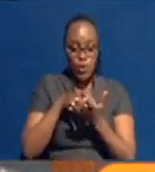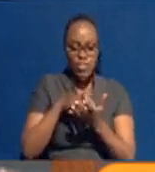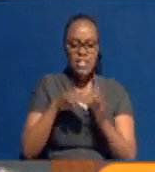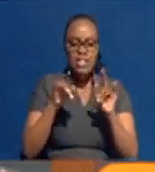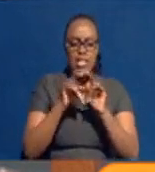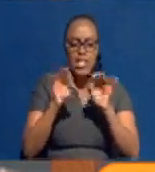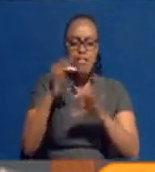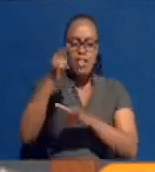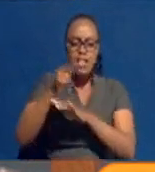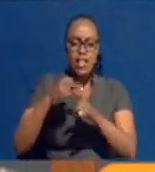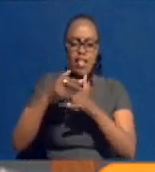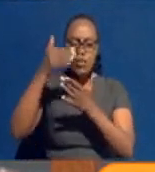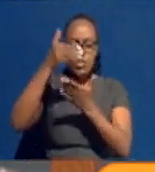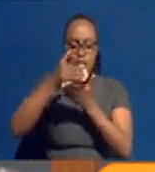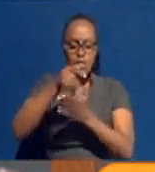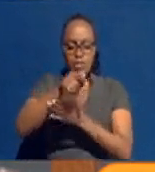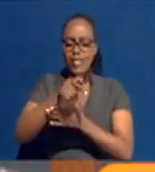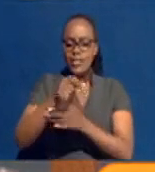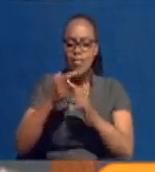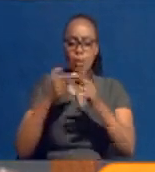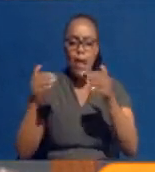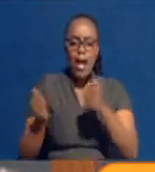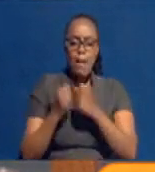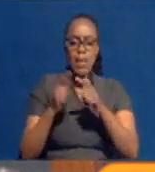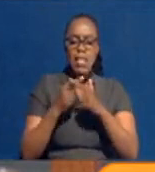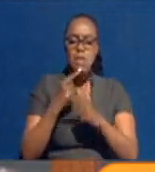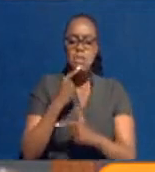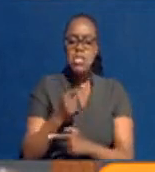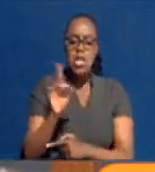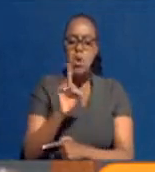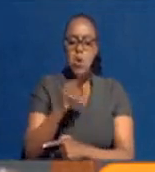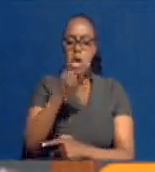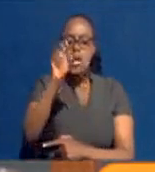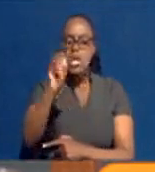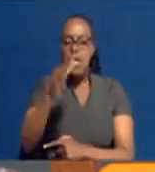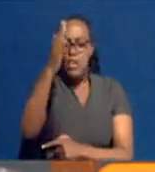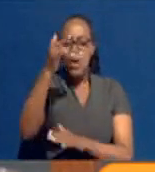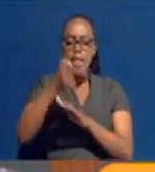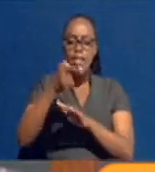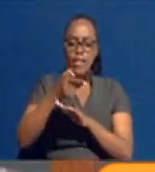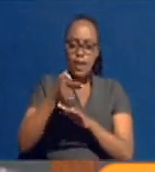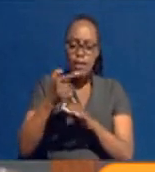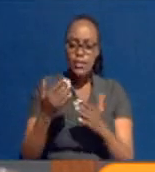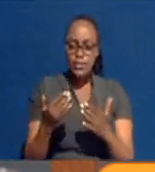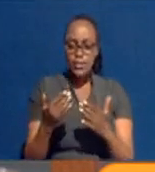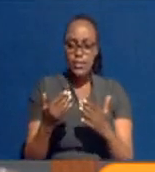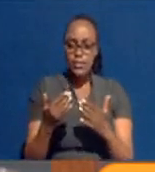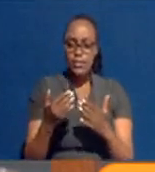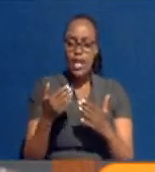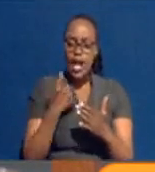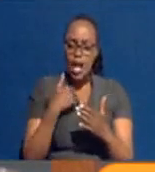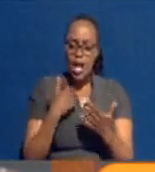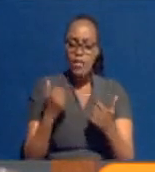threat, you stop it from happening. But you don't say, it is not ripe because the threat has